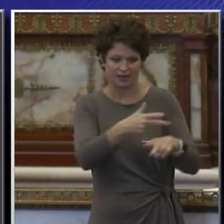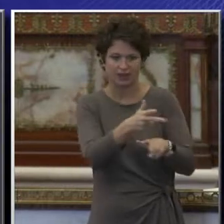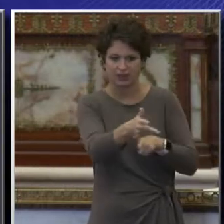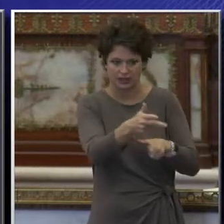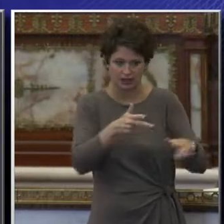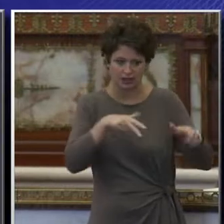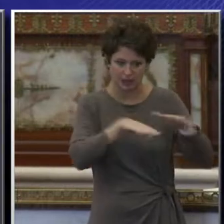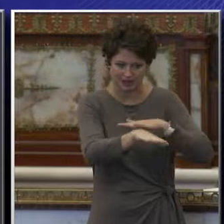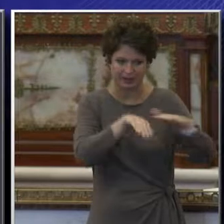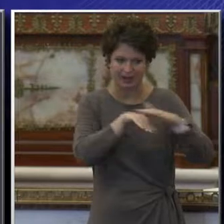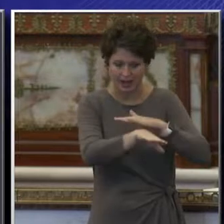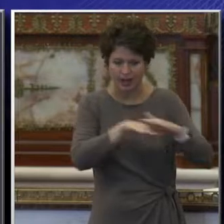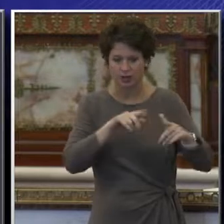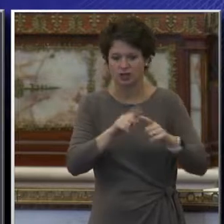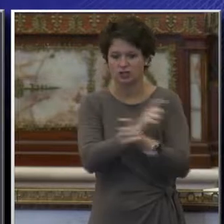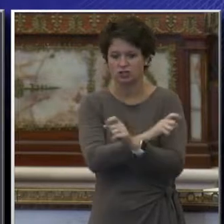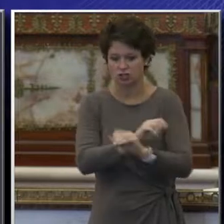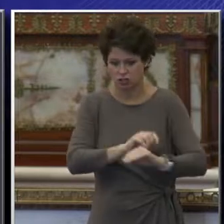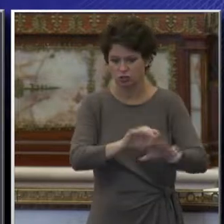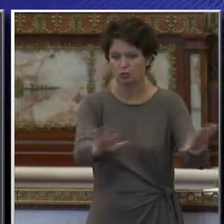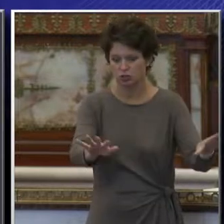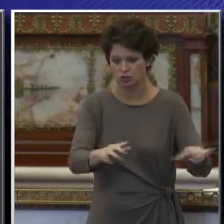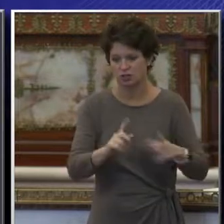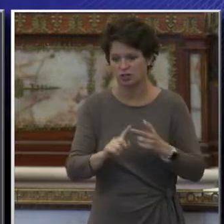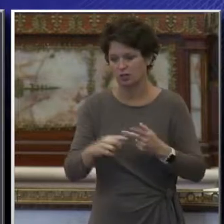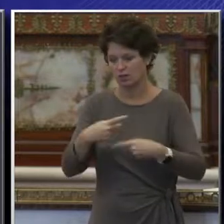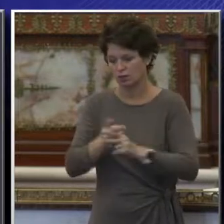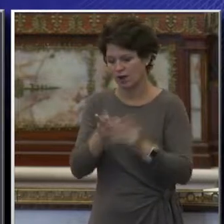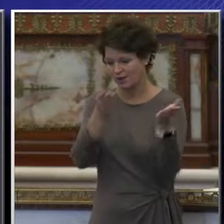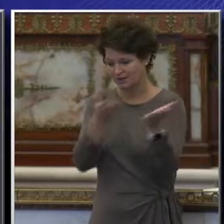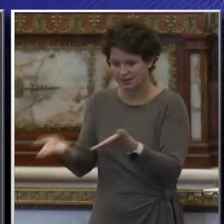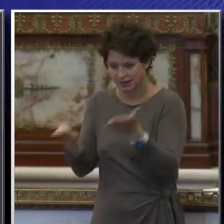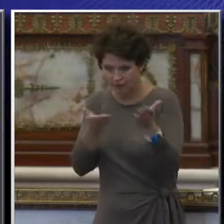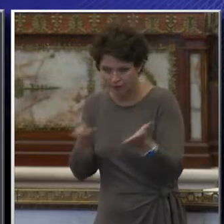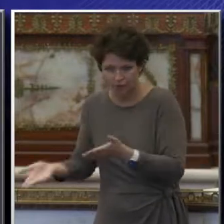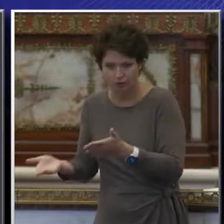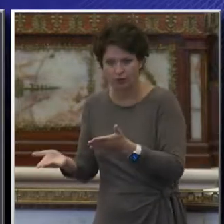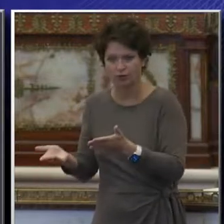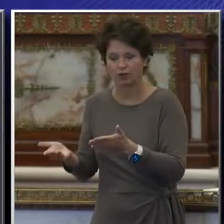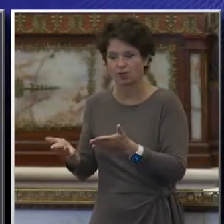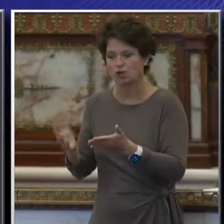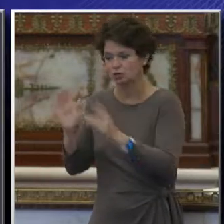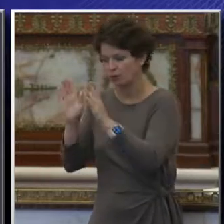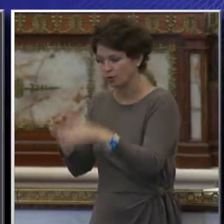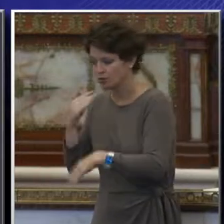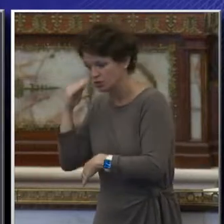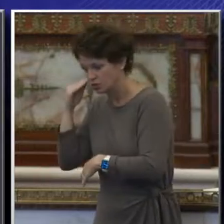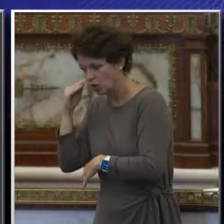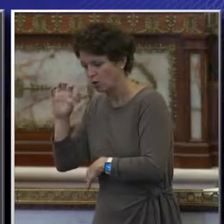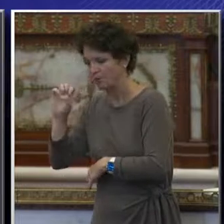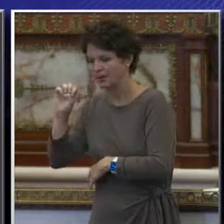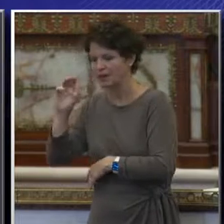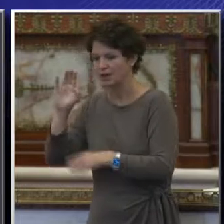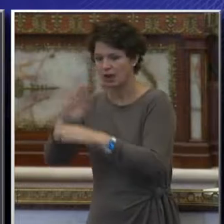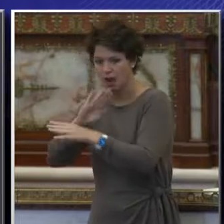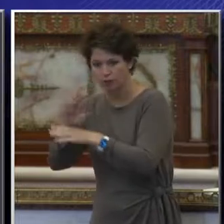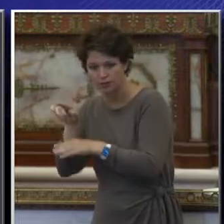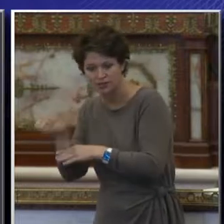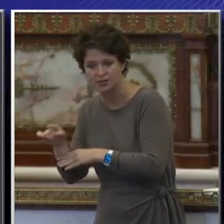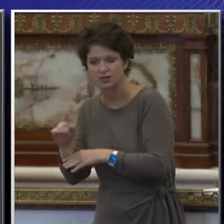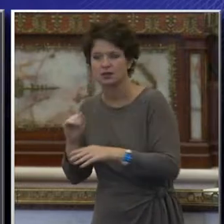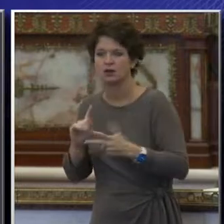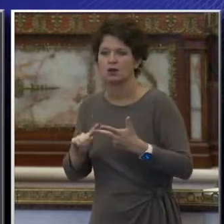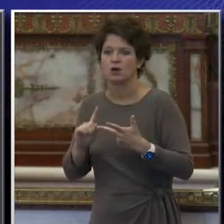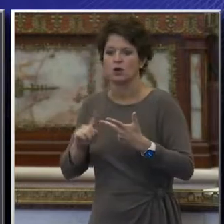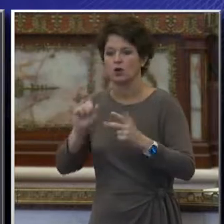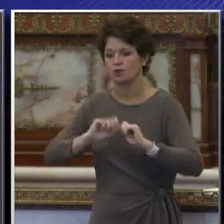and distribution network to products that are delivered to either, you know, one's home if it's e-commerce, or if it's, you know,